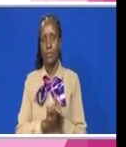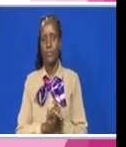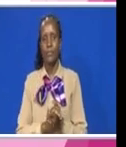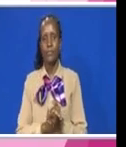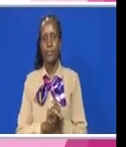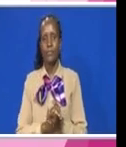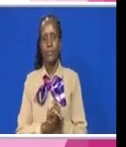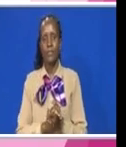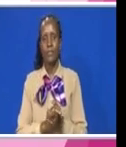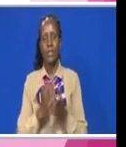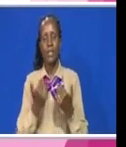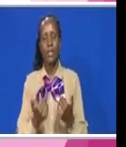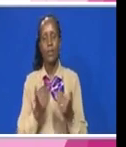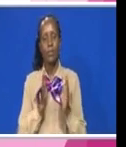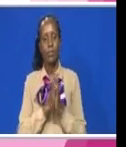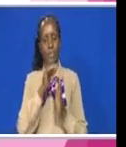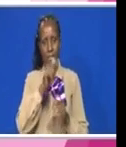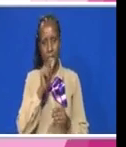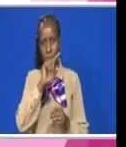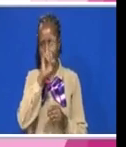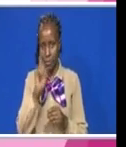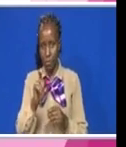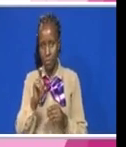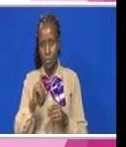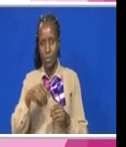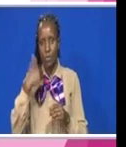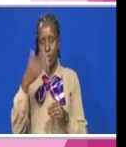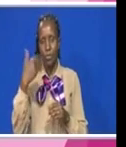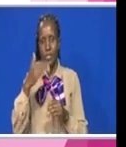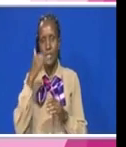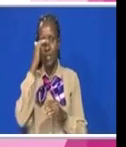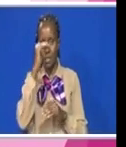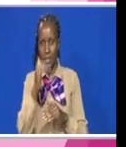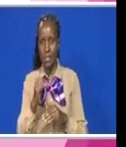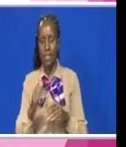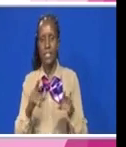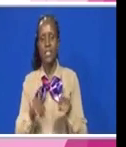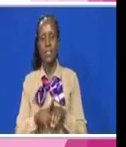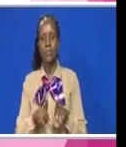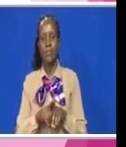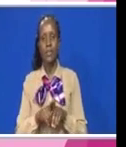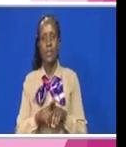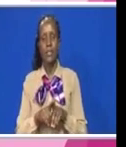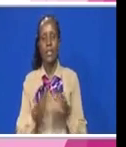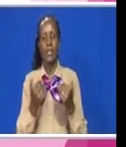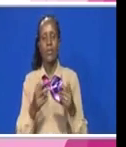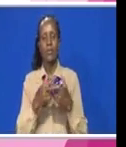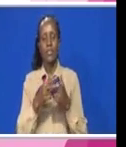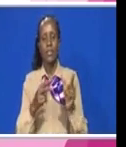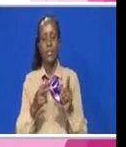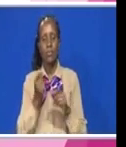So these kind of questions, they are usually structured, and let's start to break it